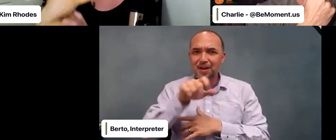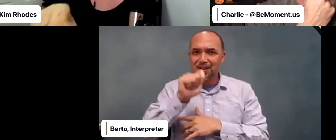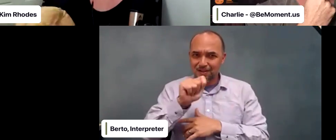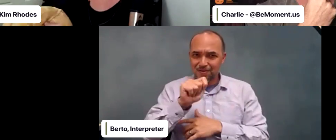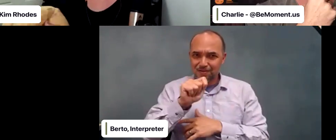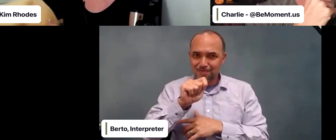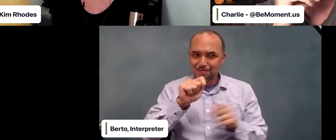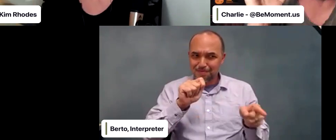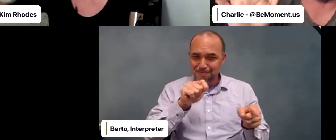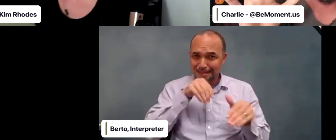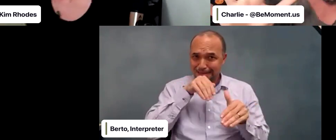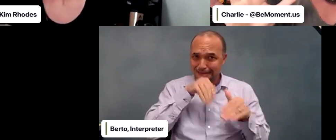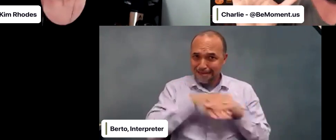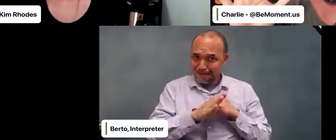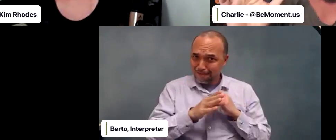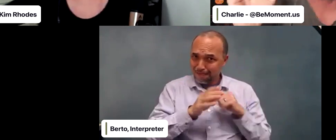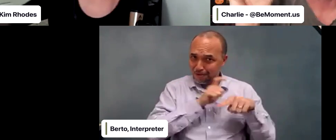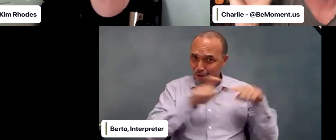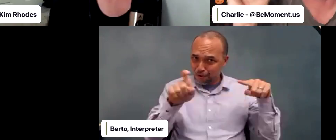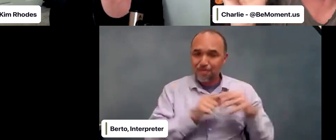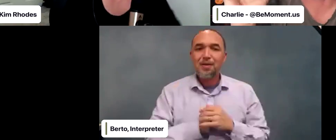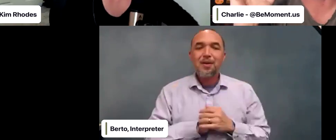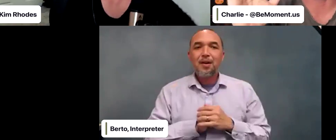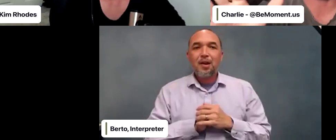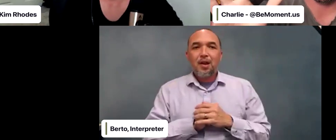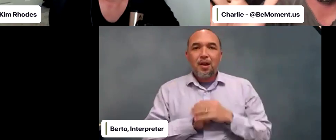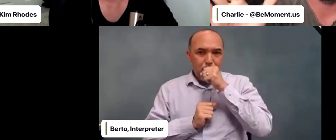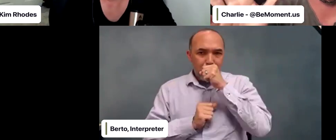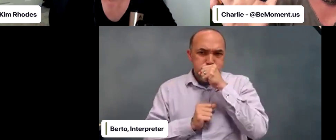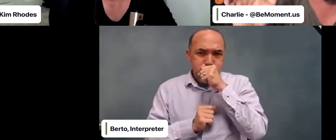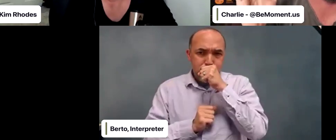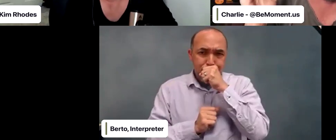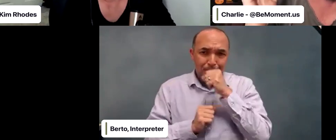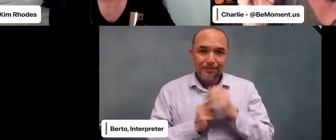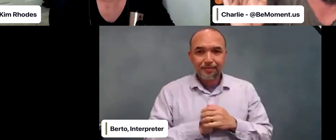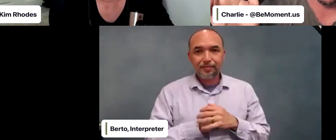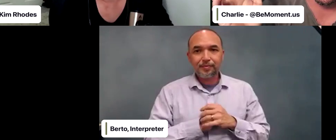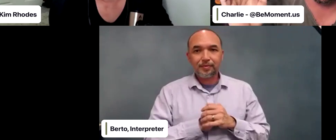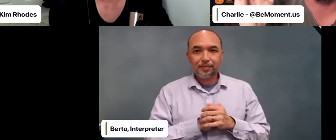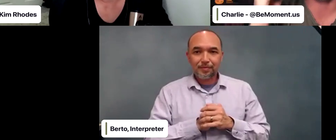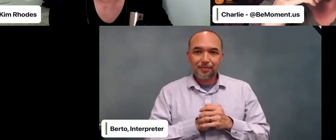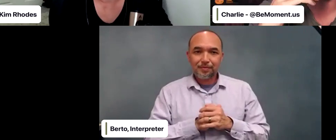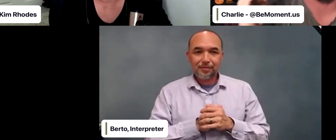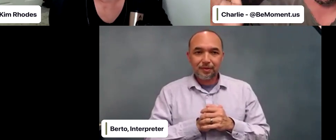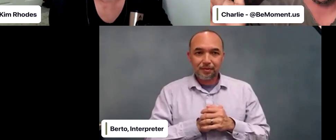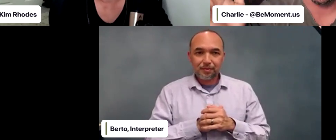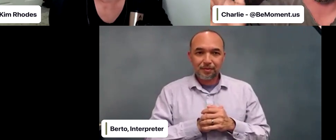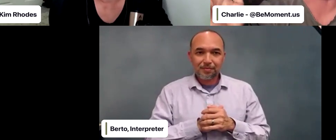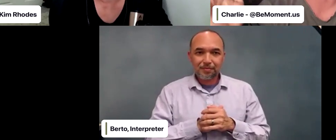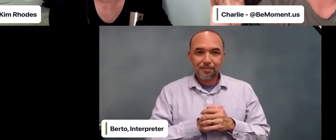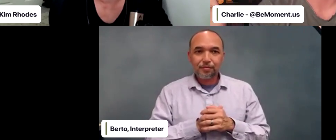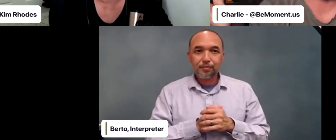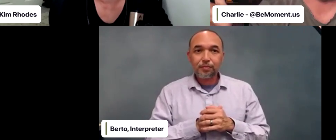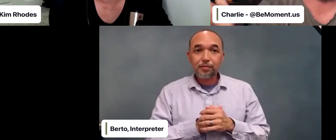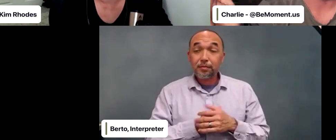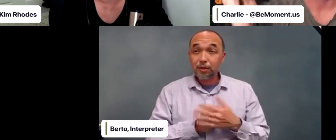now. Okay, well, so a couple of things. One, if anyone has a spooky paranormal encounter that